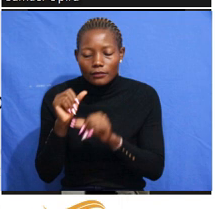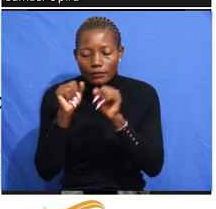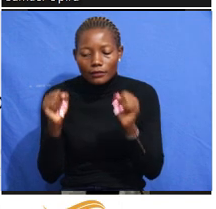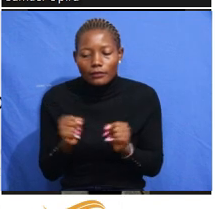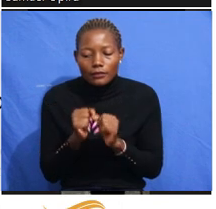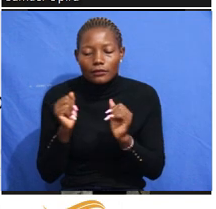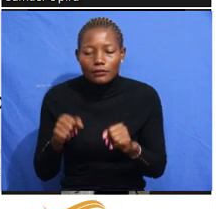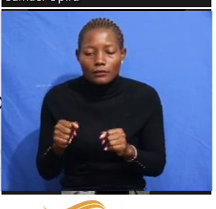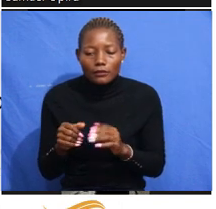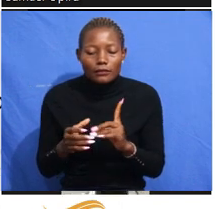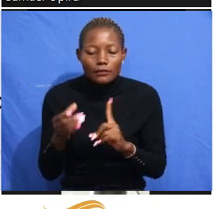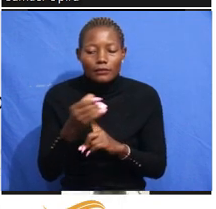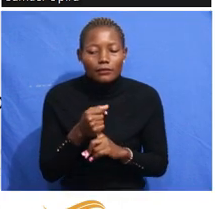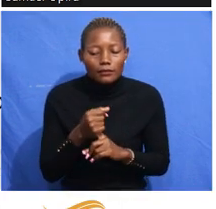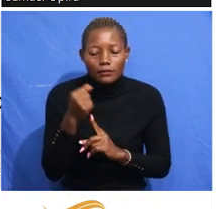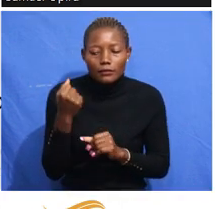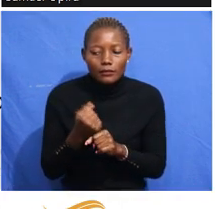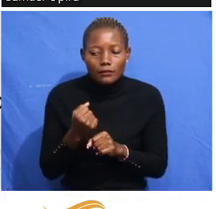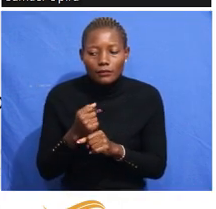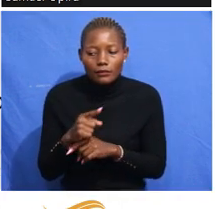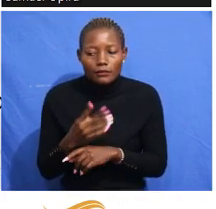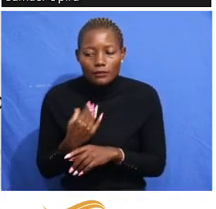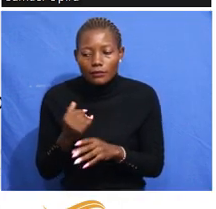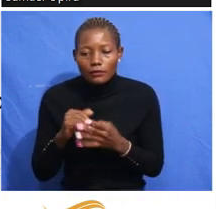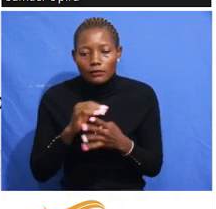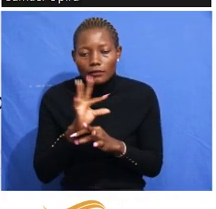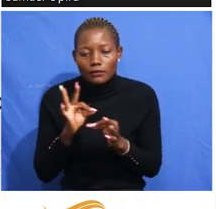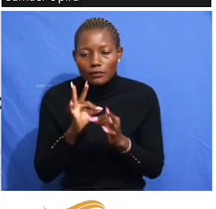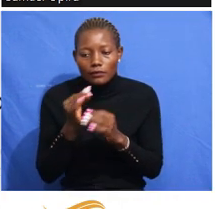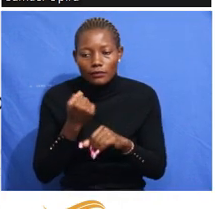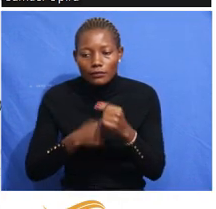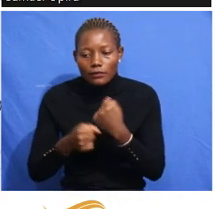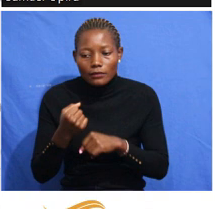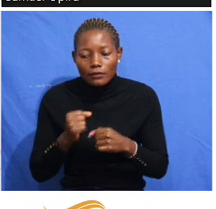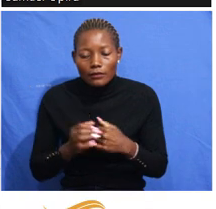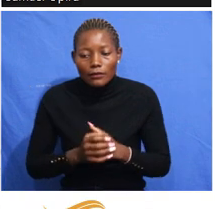that performance that you want in that particular activity.